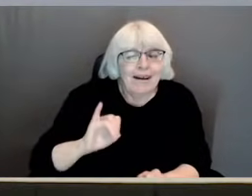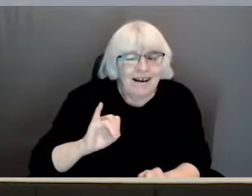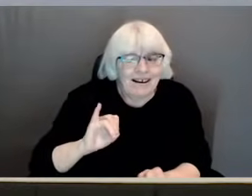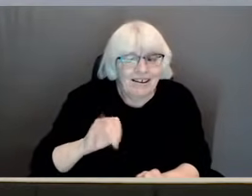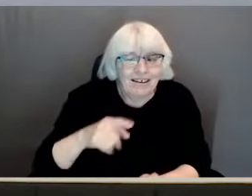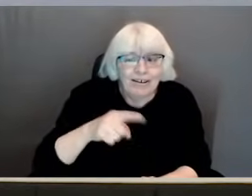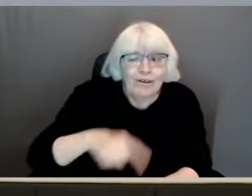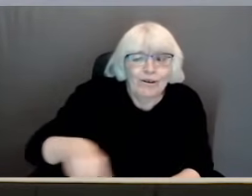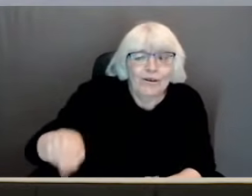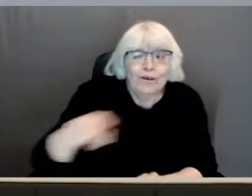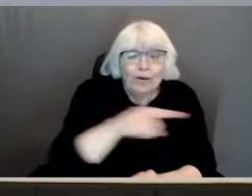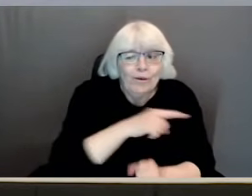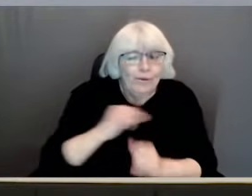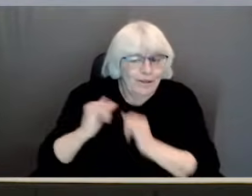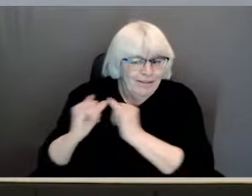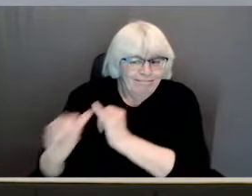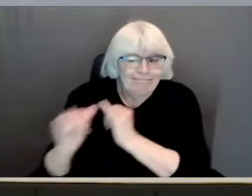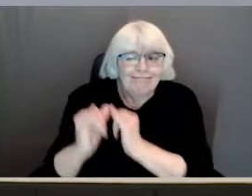as well.